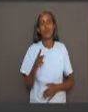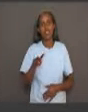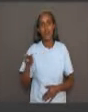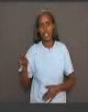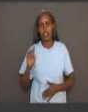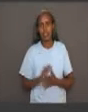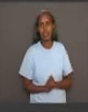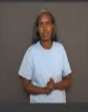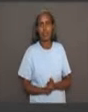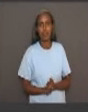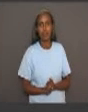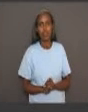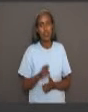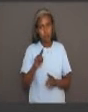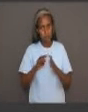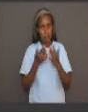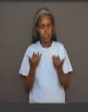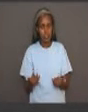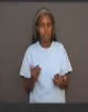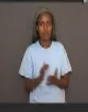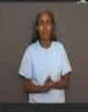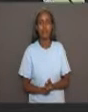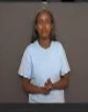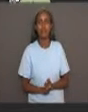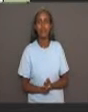vectors. You may begin now.